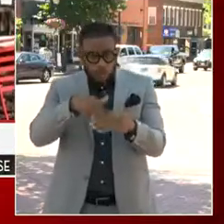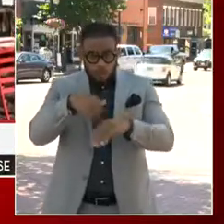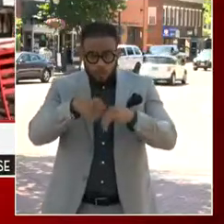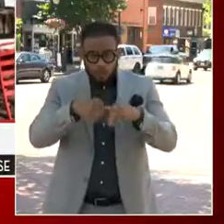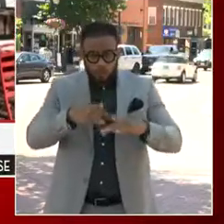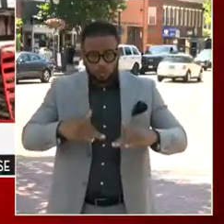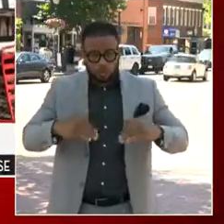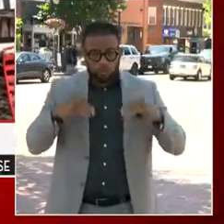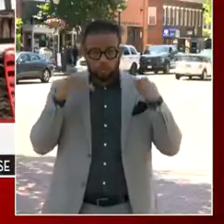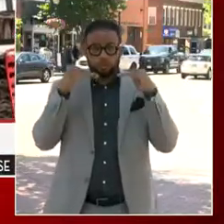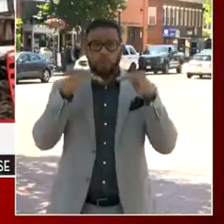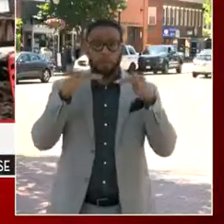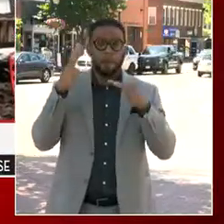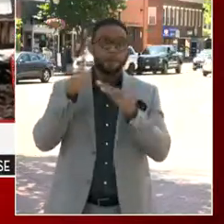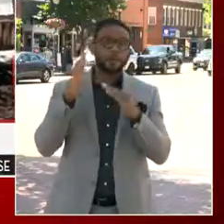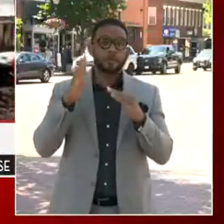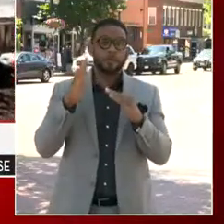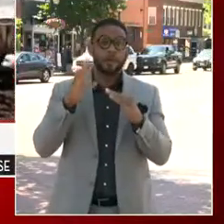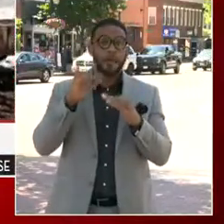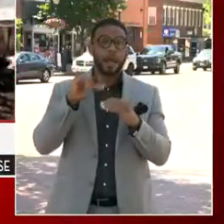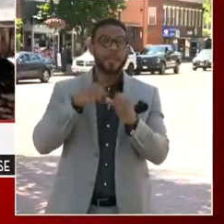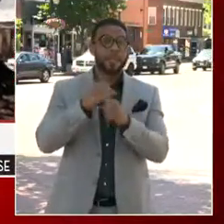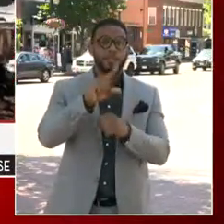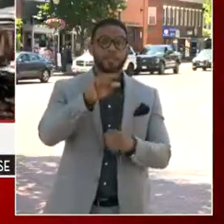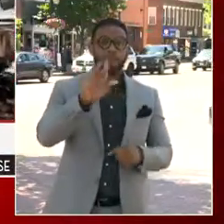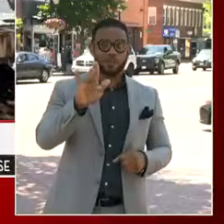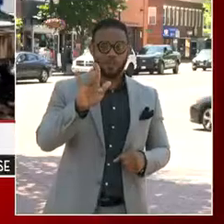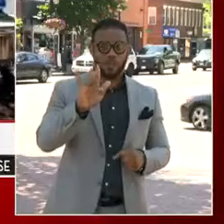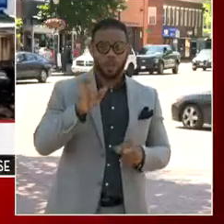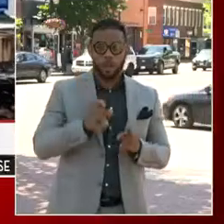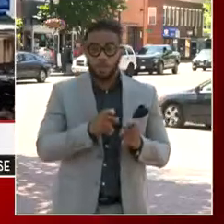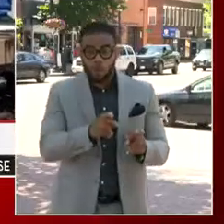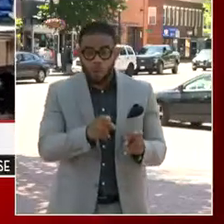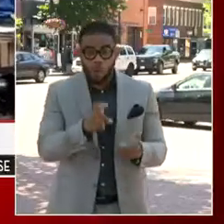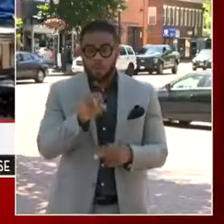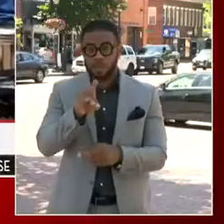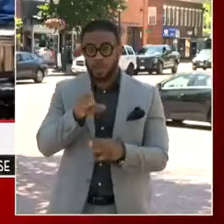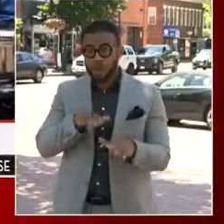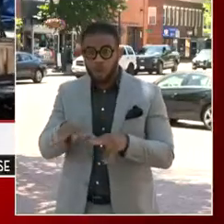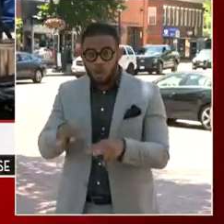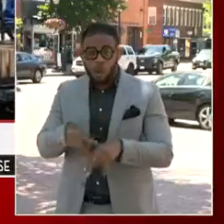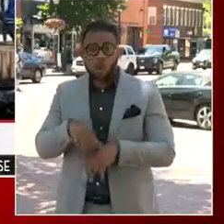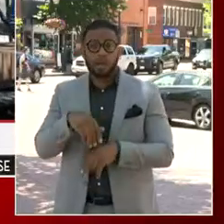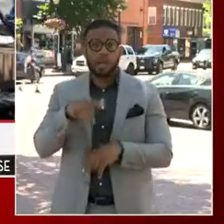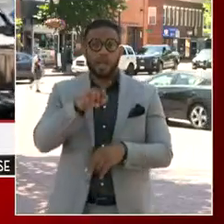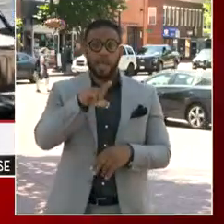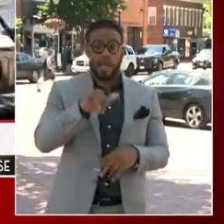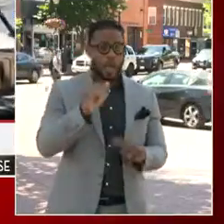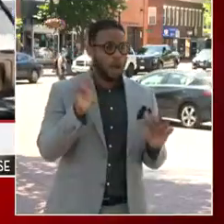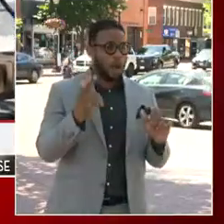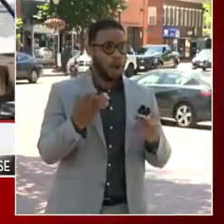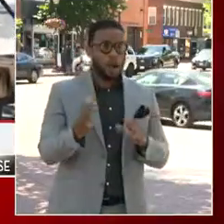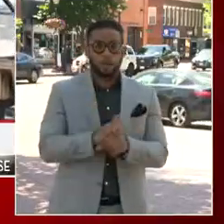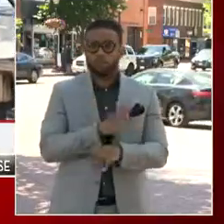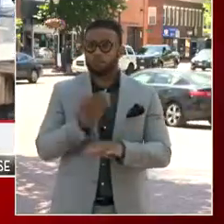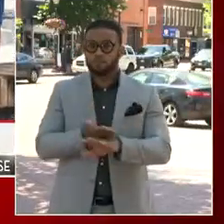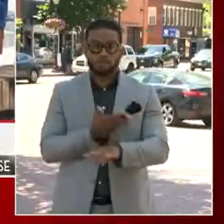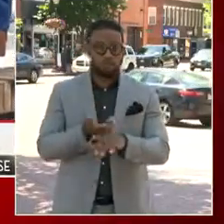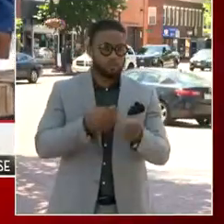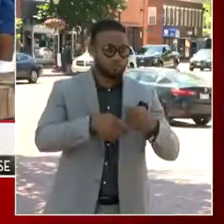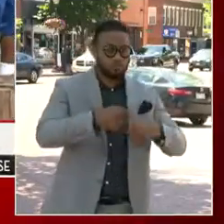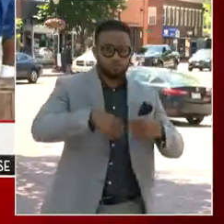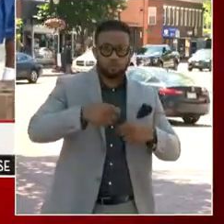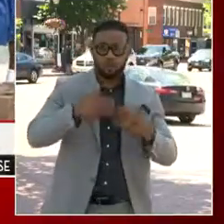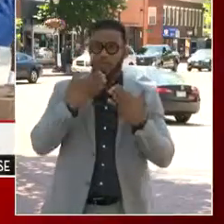repair. And by the year 2025, our roads, our sidewalks, and our alleys will be completely repaired and